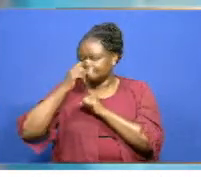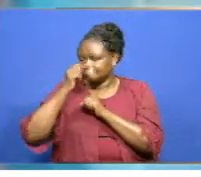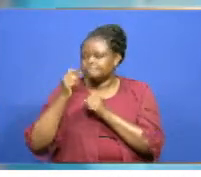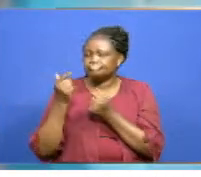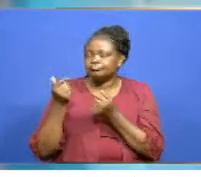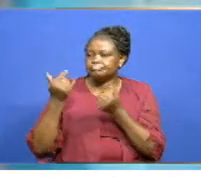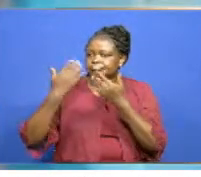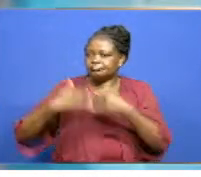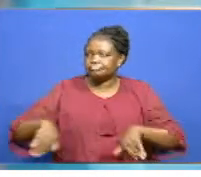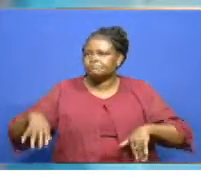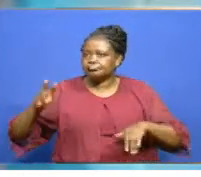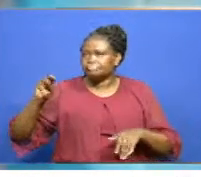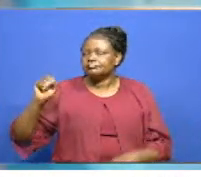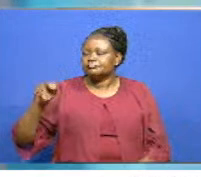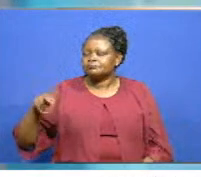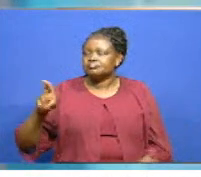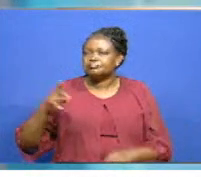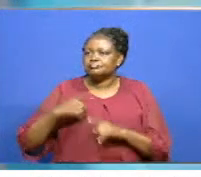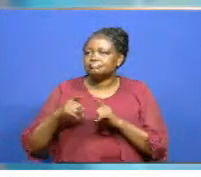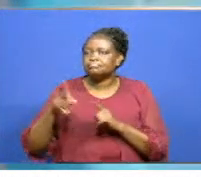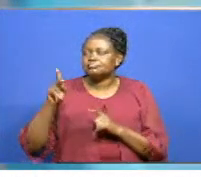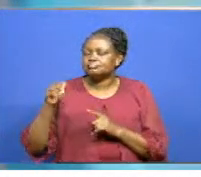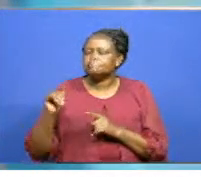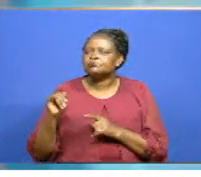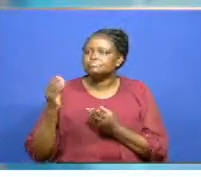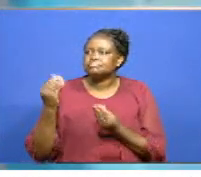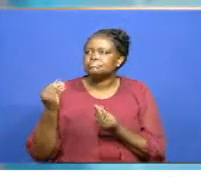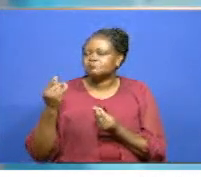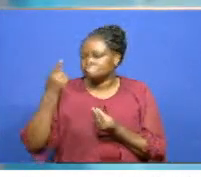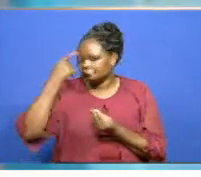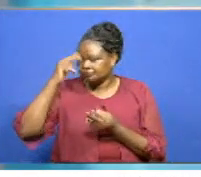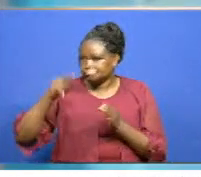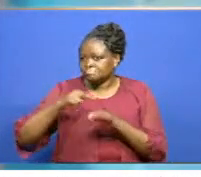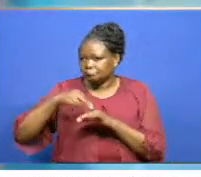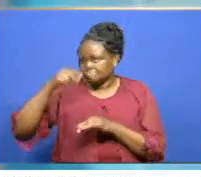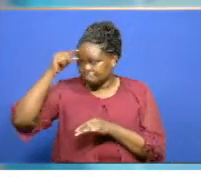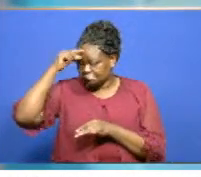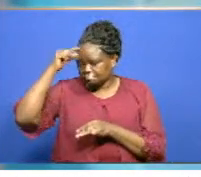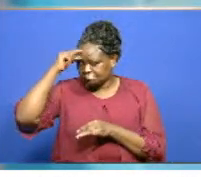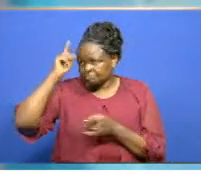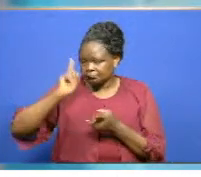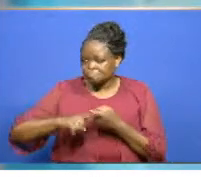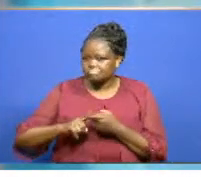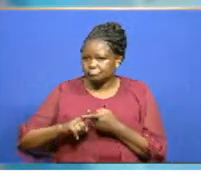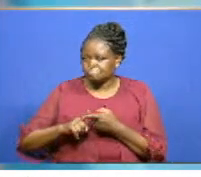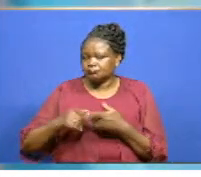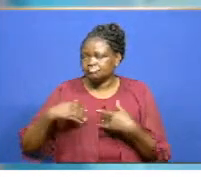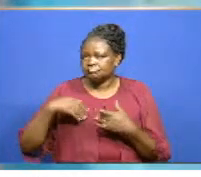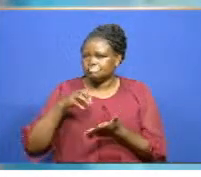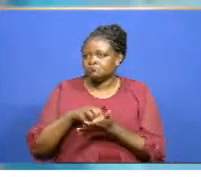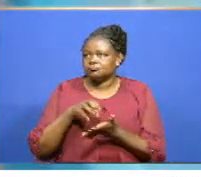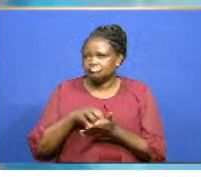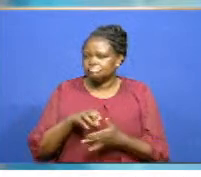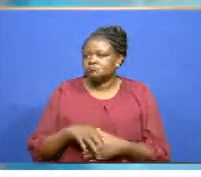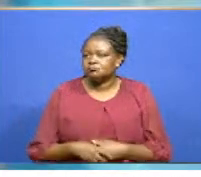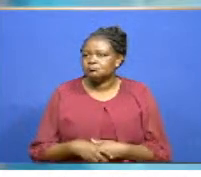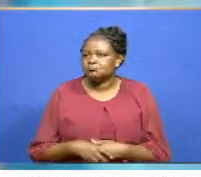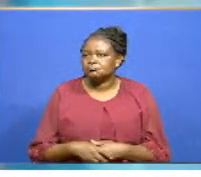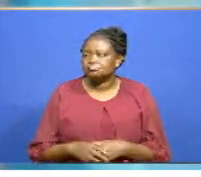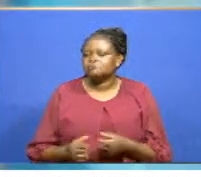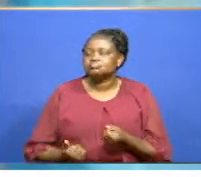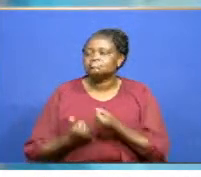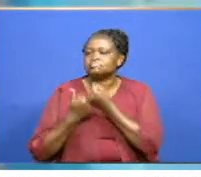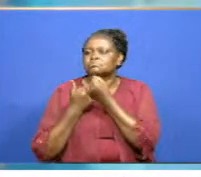in Matungu. But in Kabuchai, it's easier for the national government to take a position and